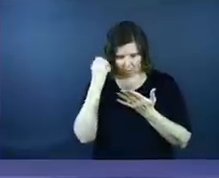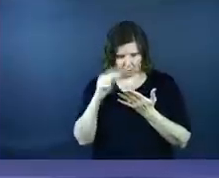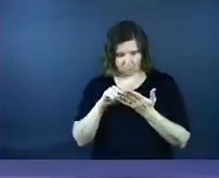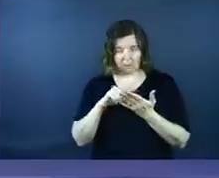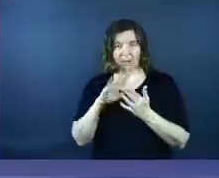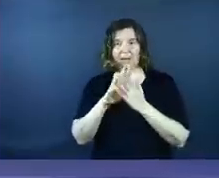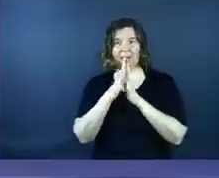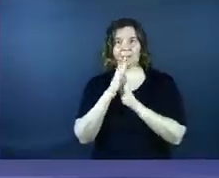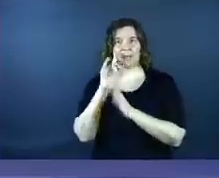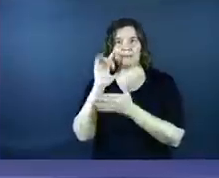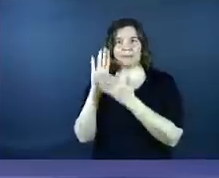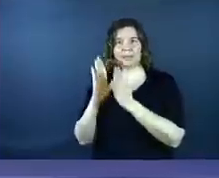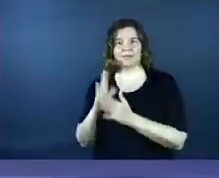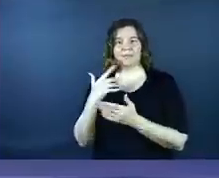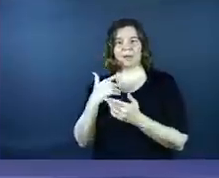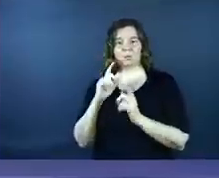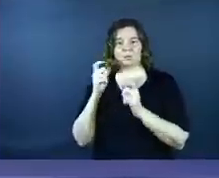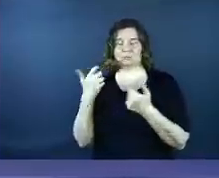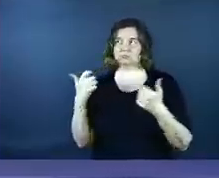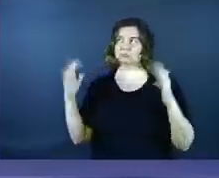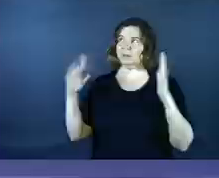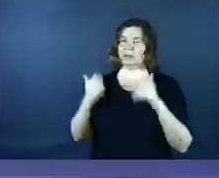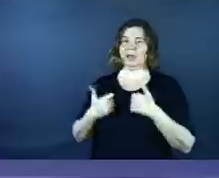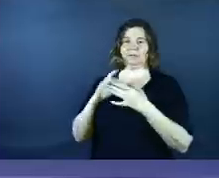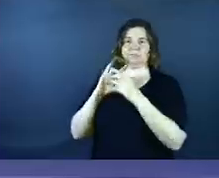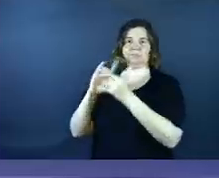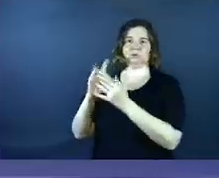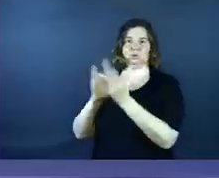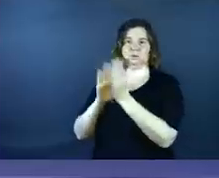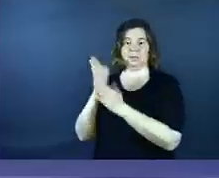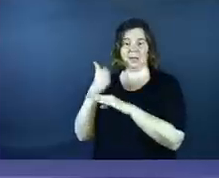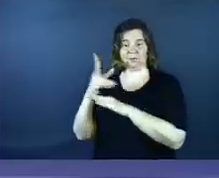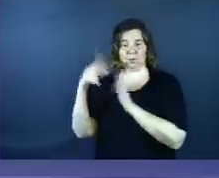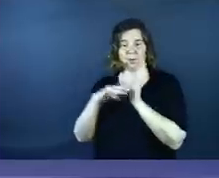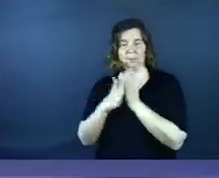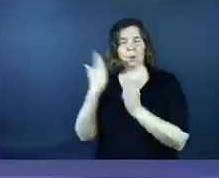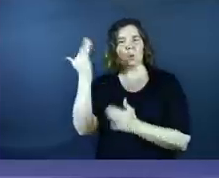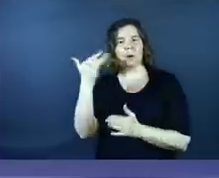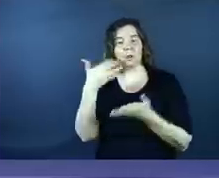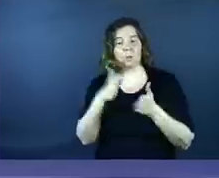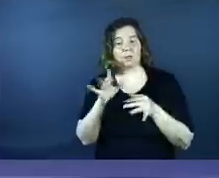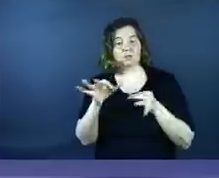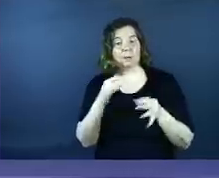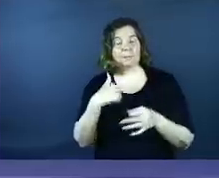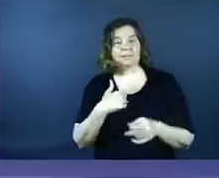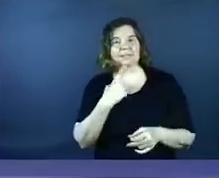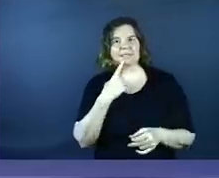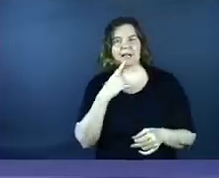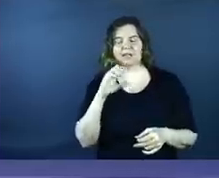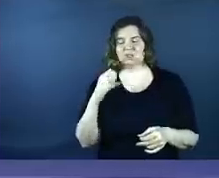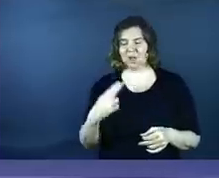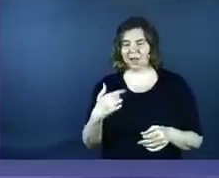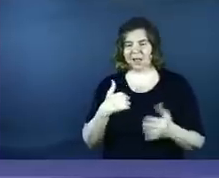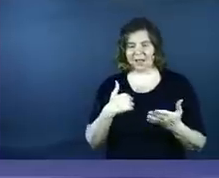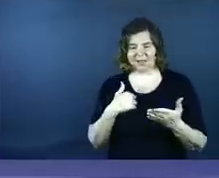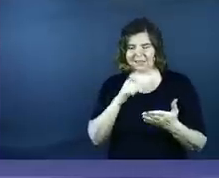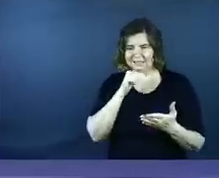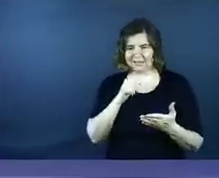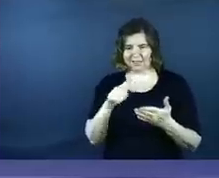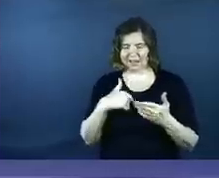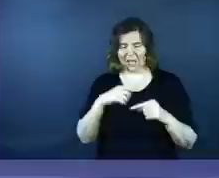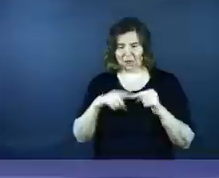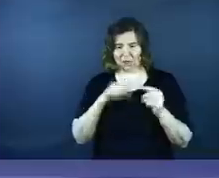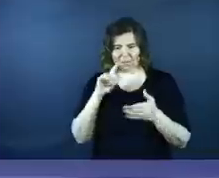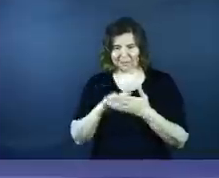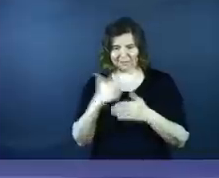able to become a believer. He was able to give his life to Jesus after reading that book. Why? The way he described it to me is he said, Josh, he's like, it's not that I